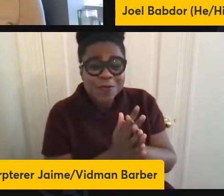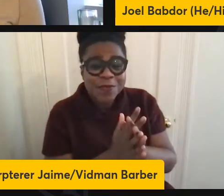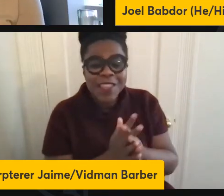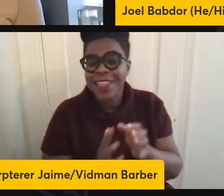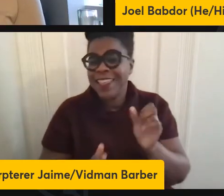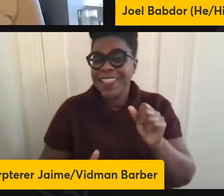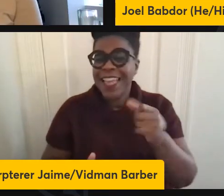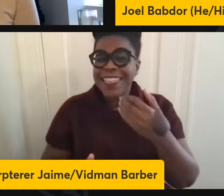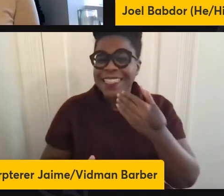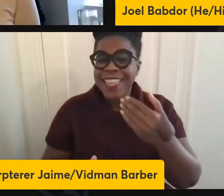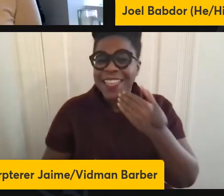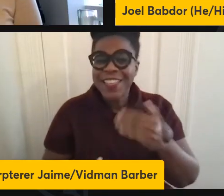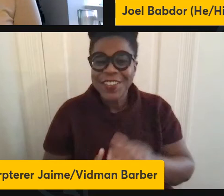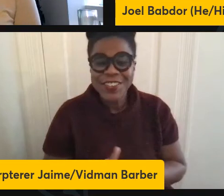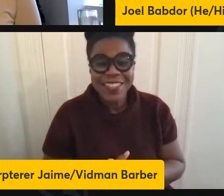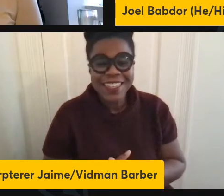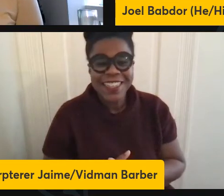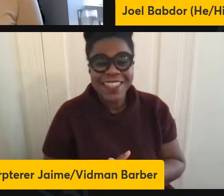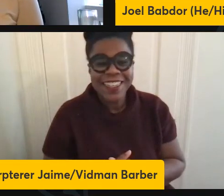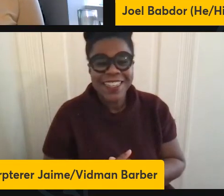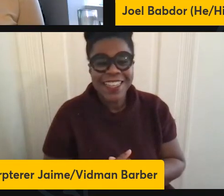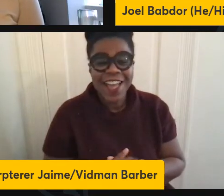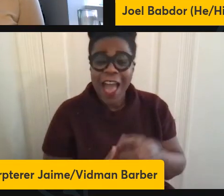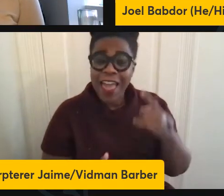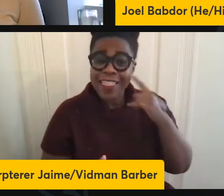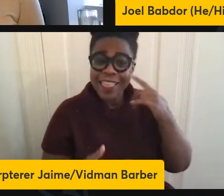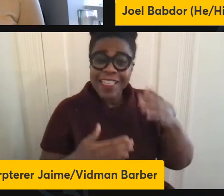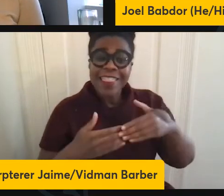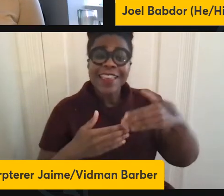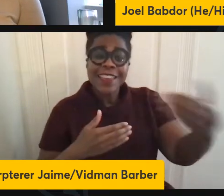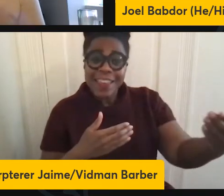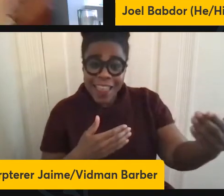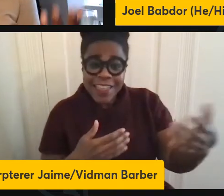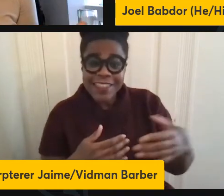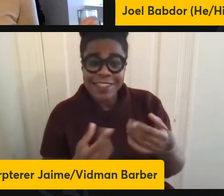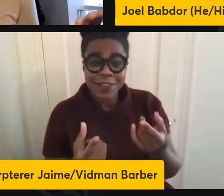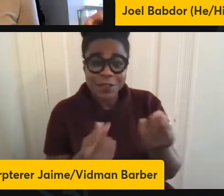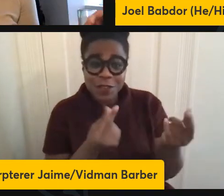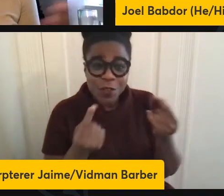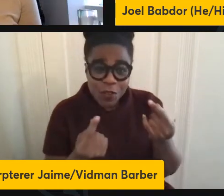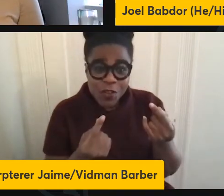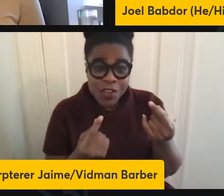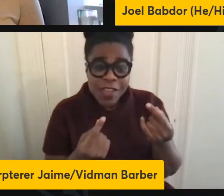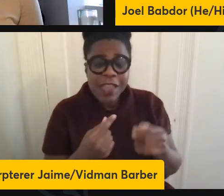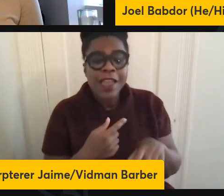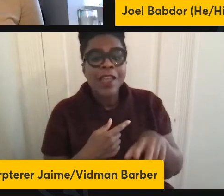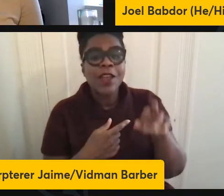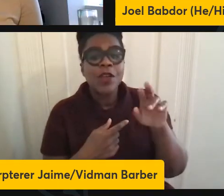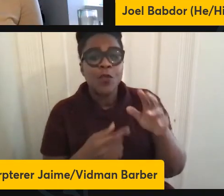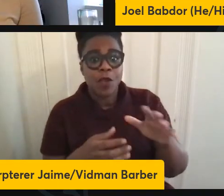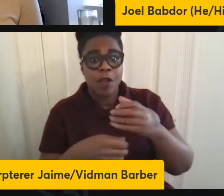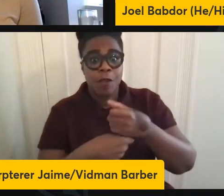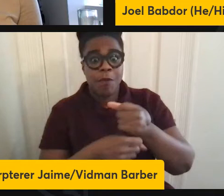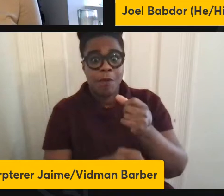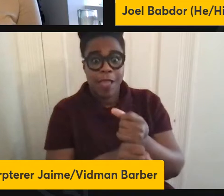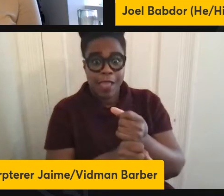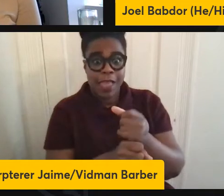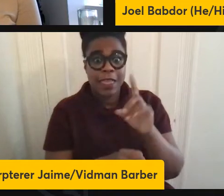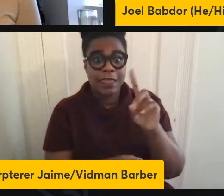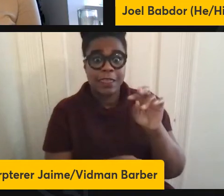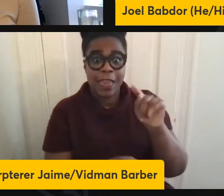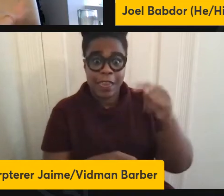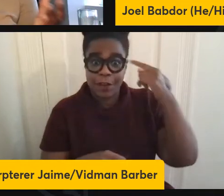Yeah, thank you. Well, I think, the next stage is, we're generating preliminary data for this project as well.